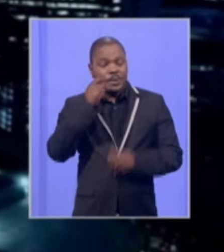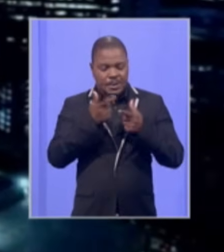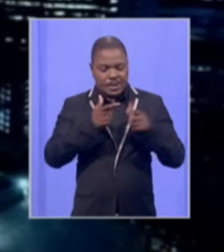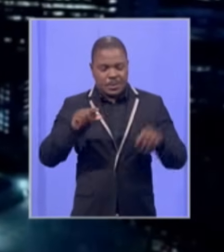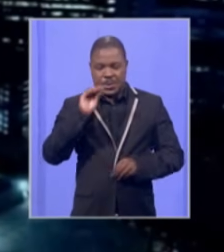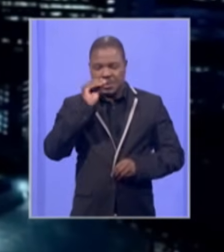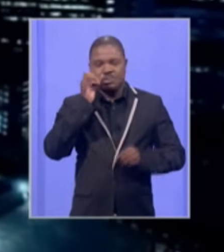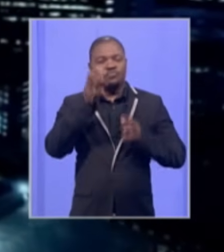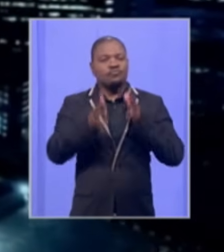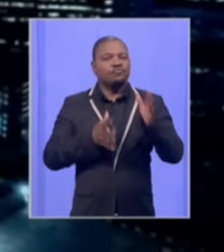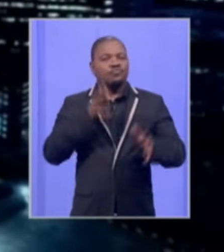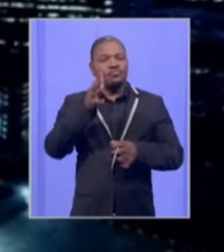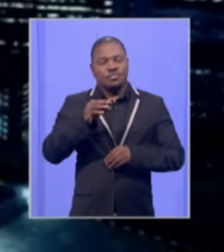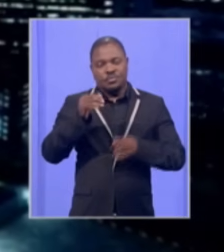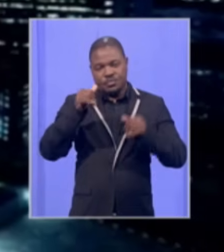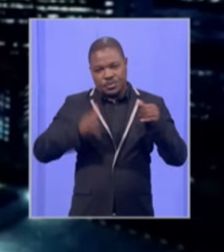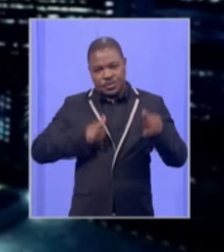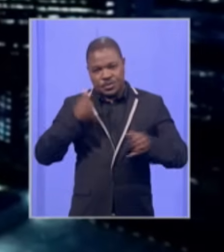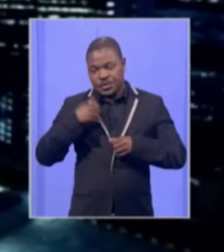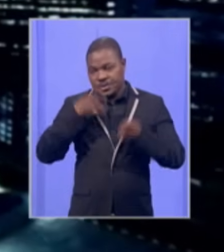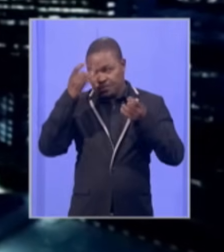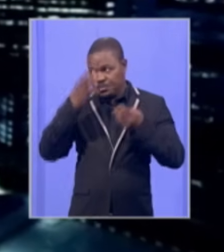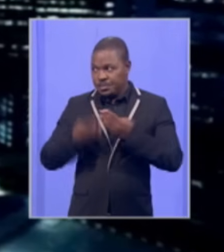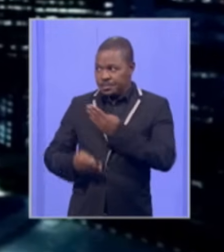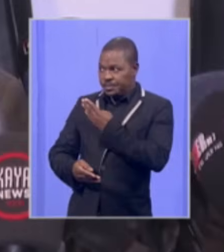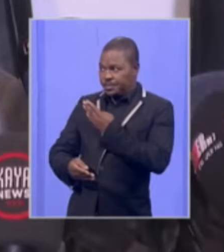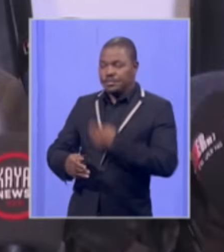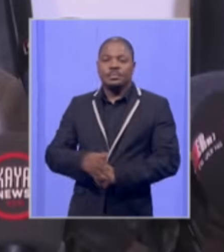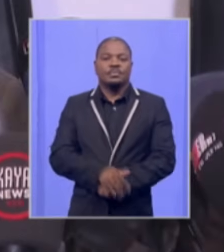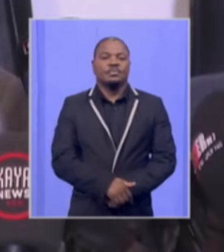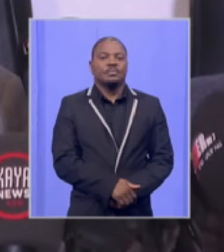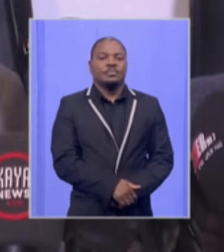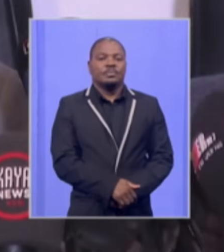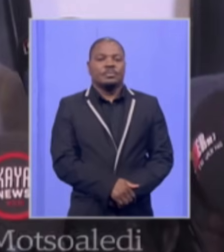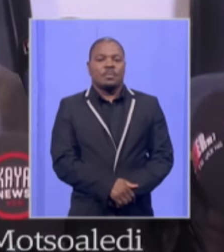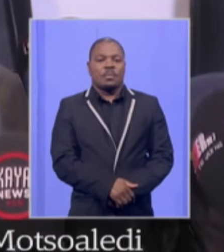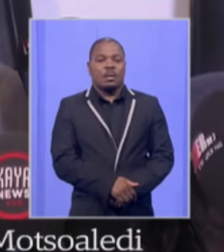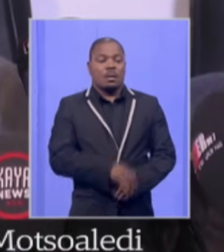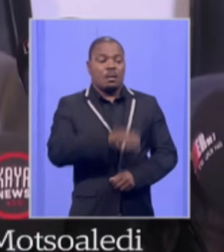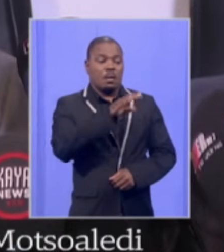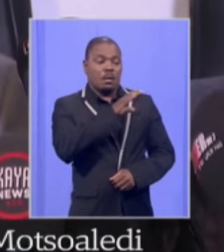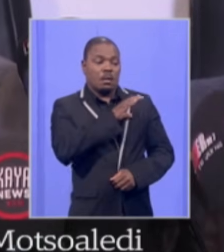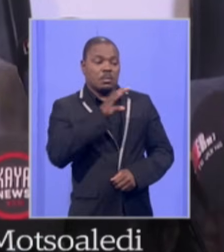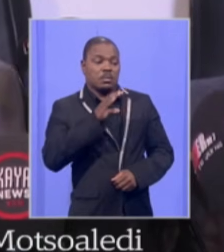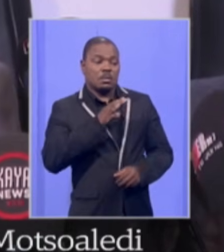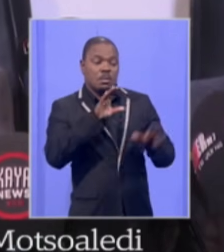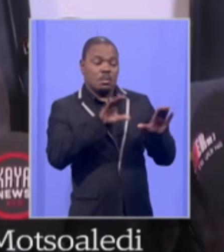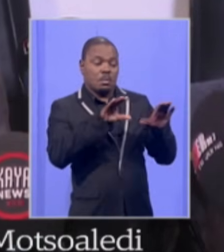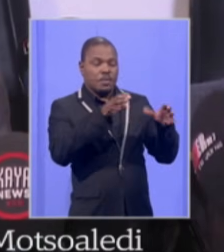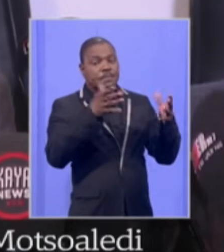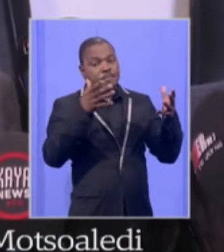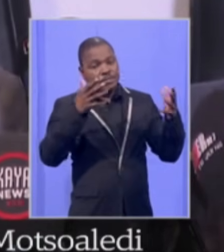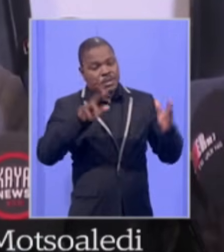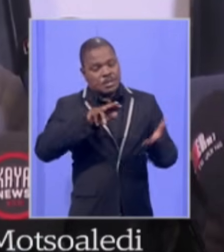Setswana. A di iketle mmogo ka tshedimosetso. The council has